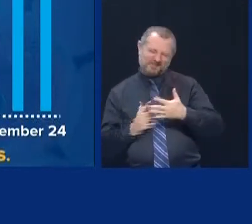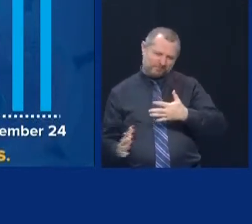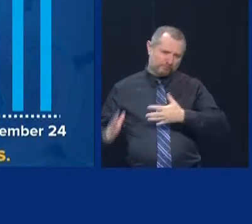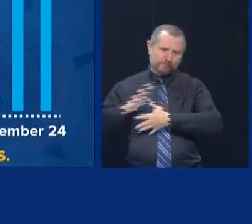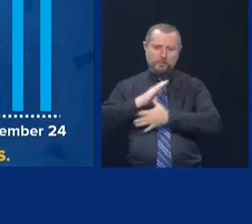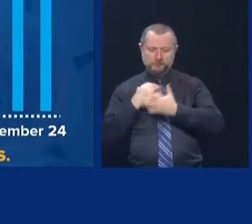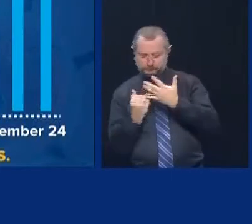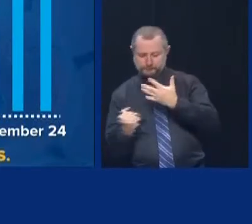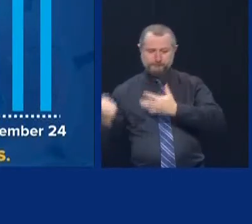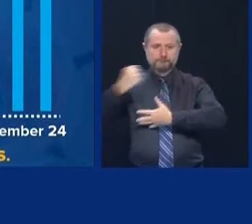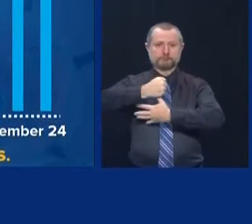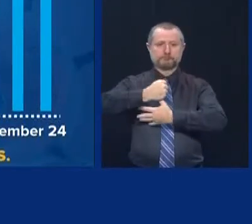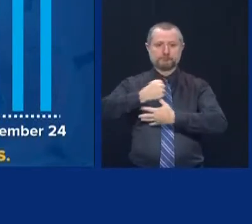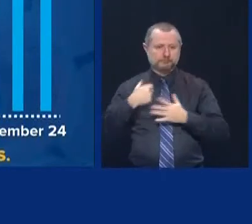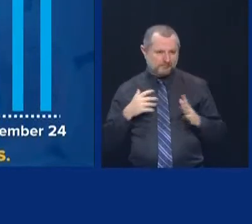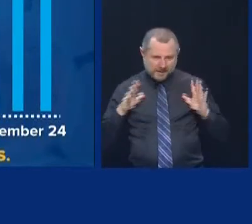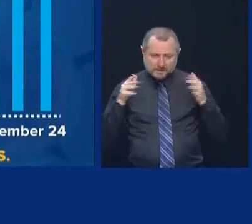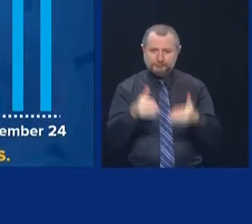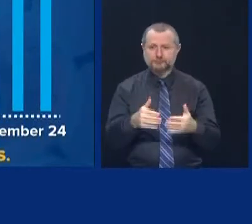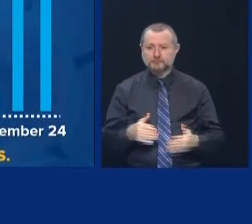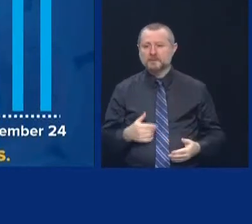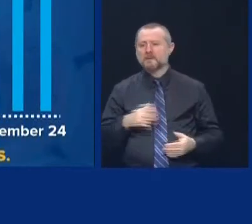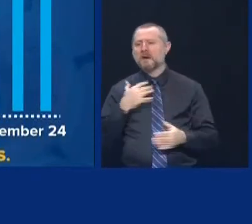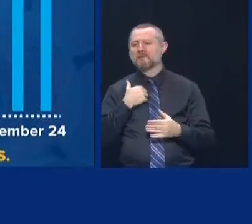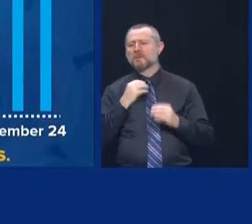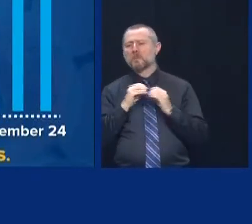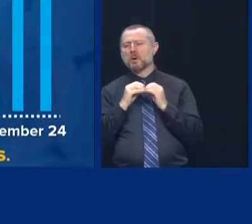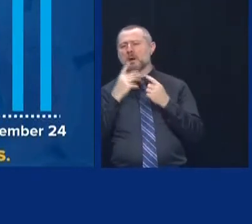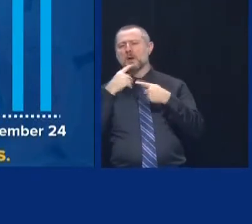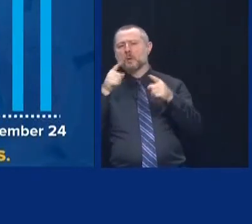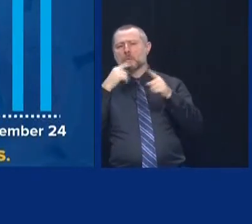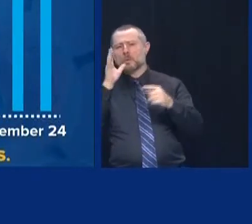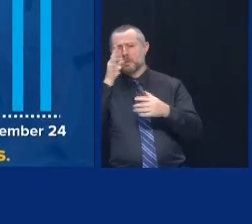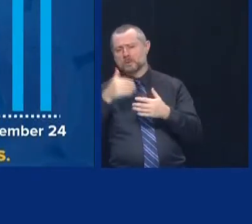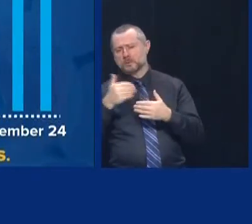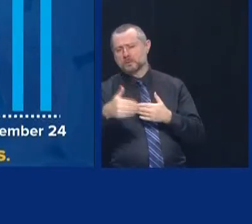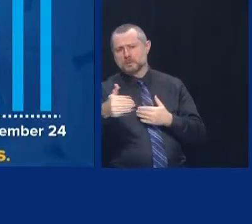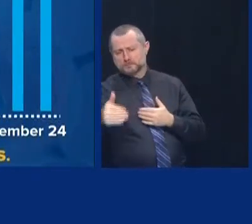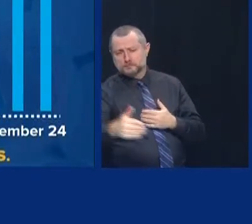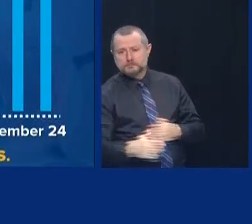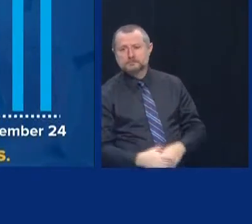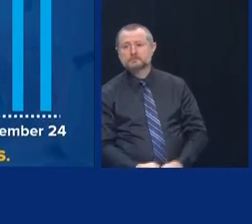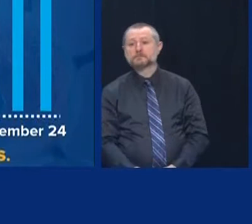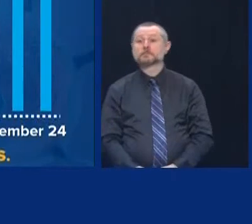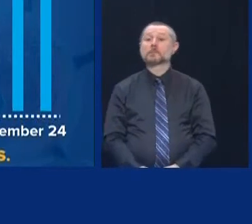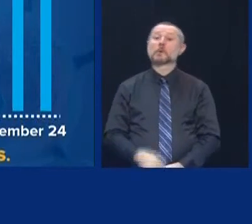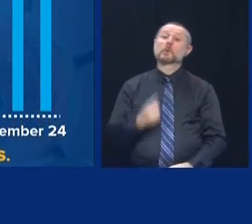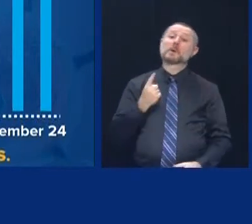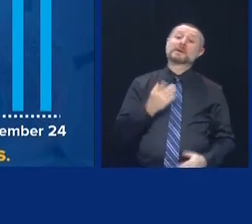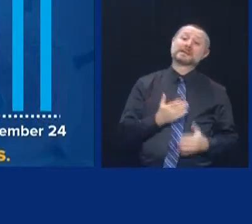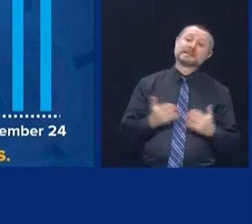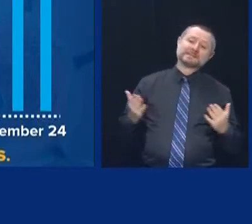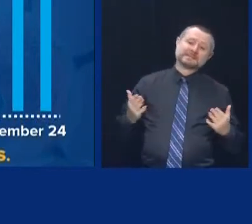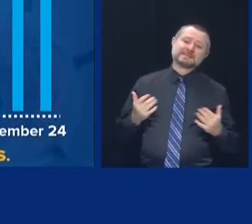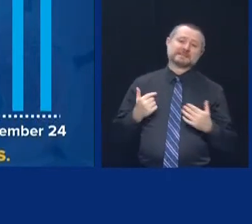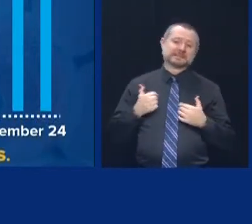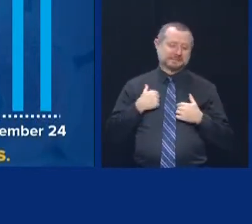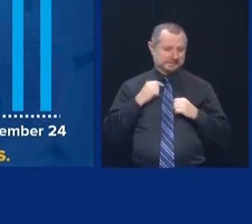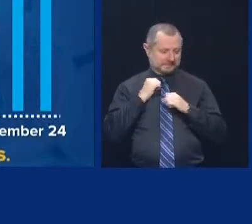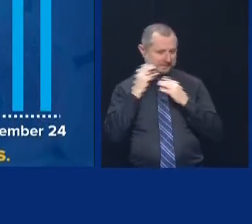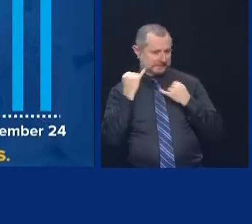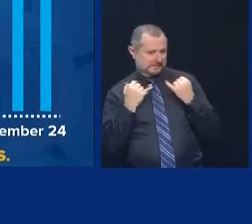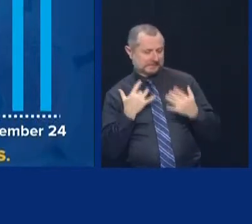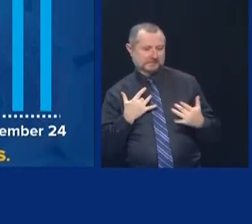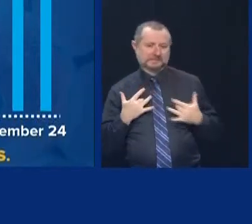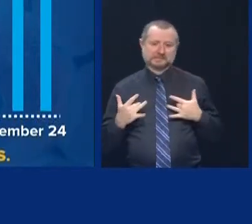And then we'll have announcements. The great fear is two things: overwhelm